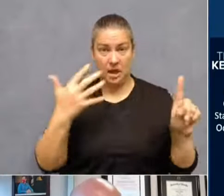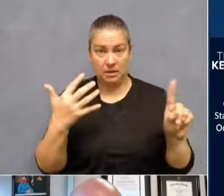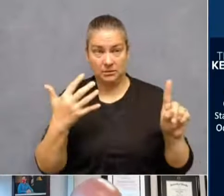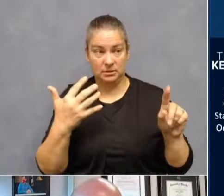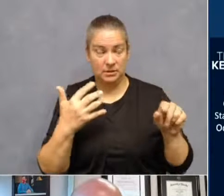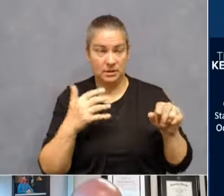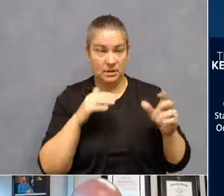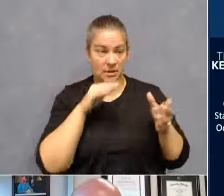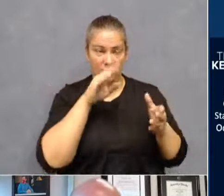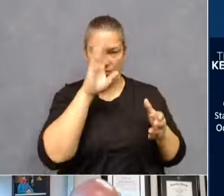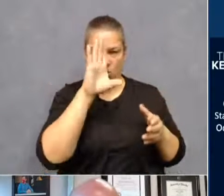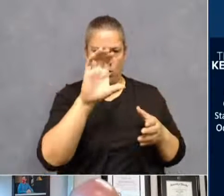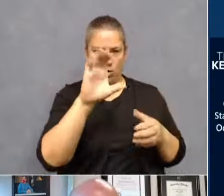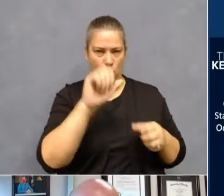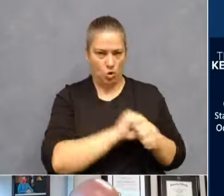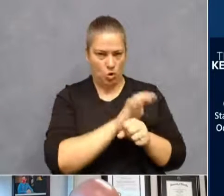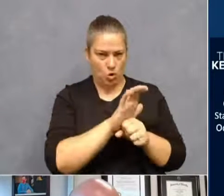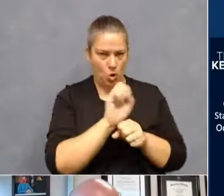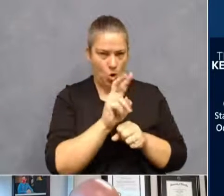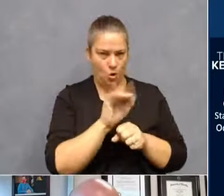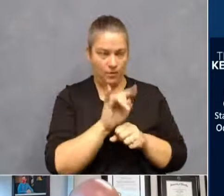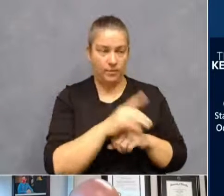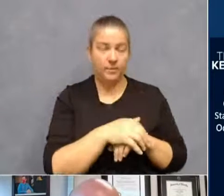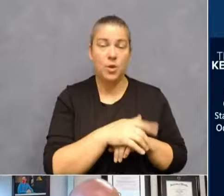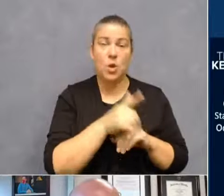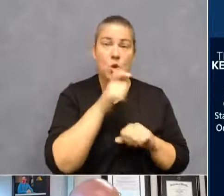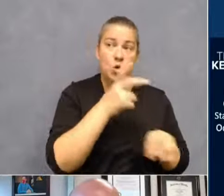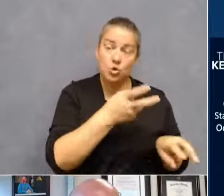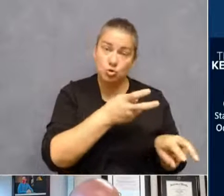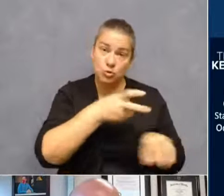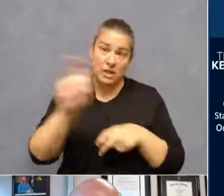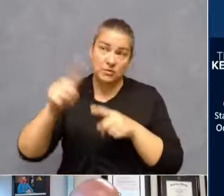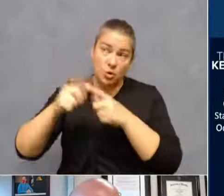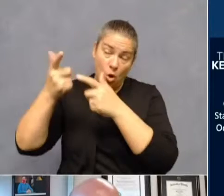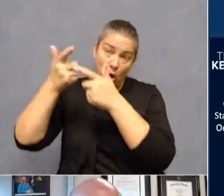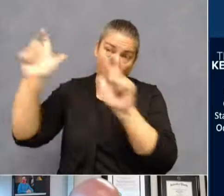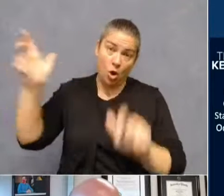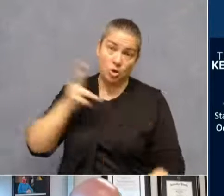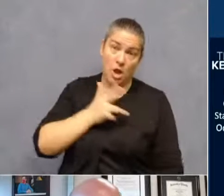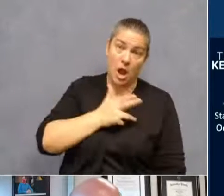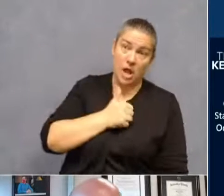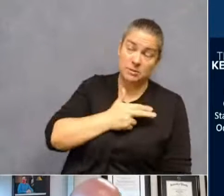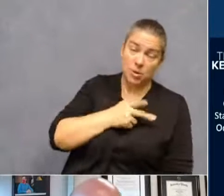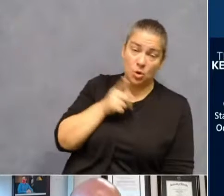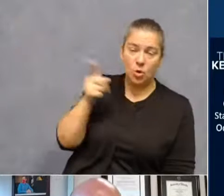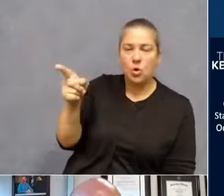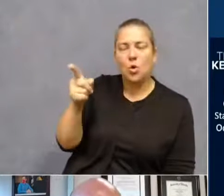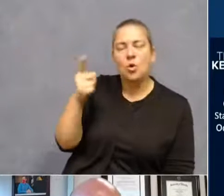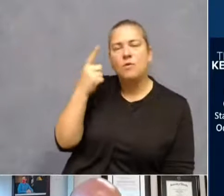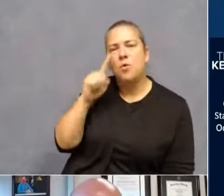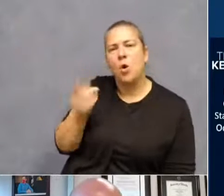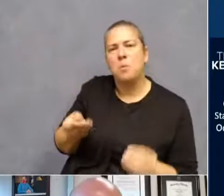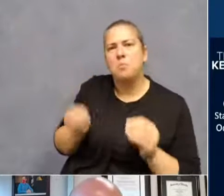people who should be transferred to the larger hospitals are the ones who require the advanced medical care only available at those larger